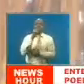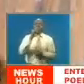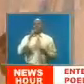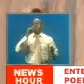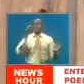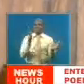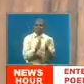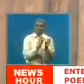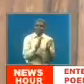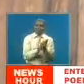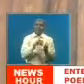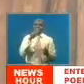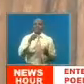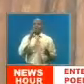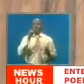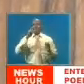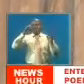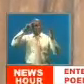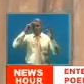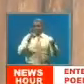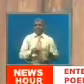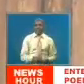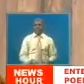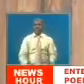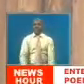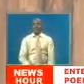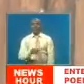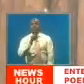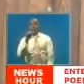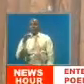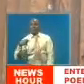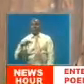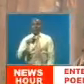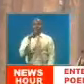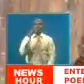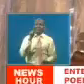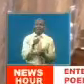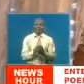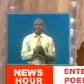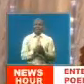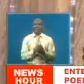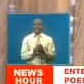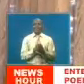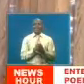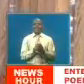every day you deserve to be honored. And so we say, simply,